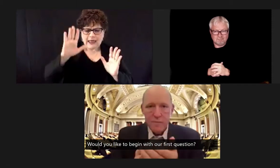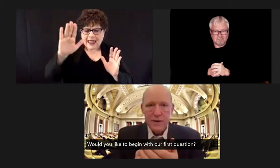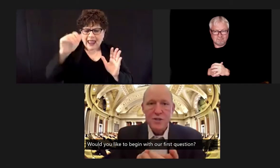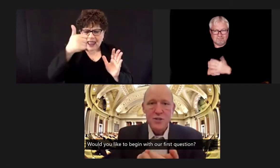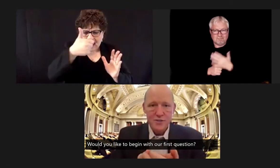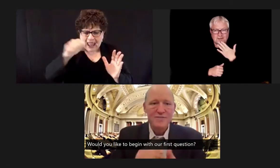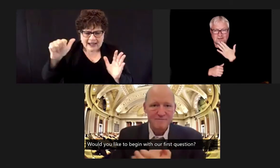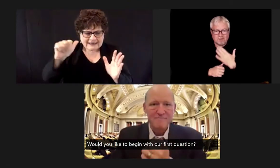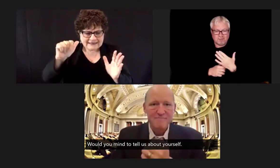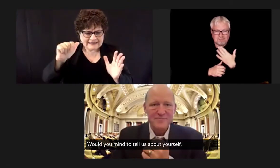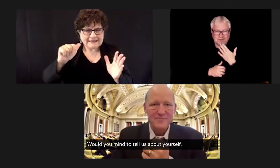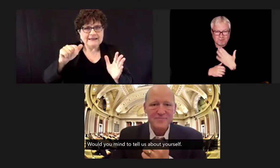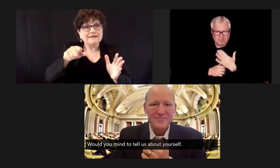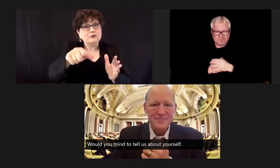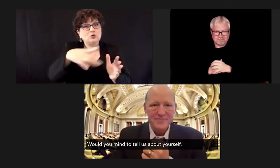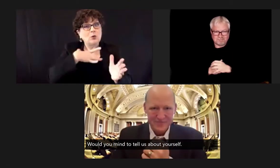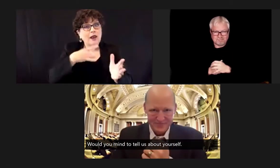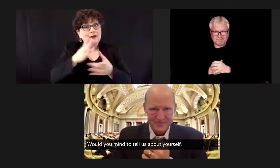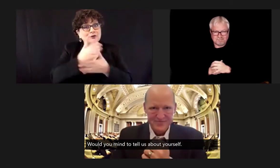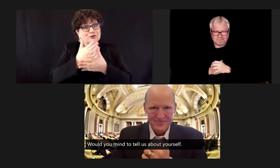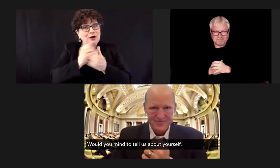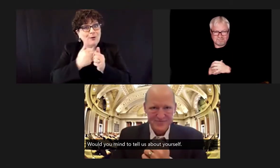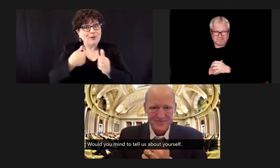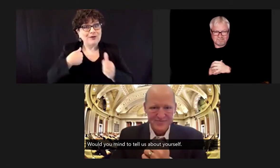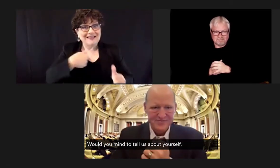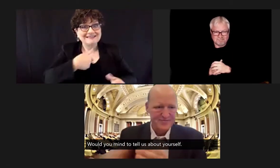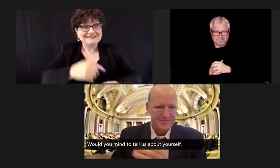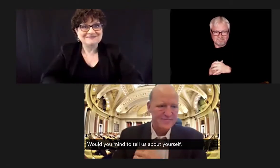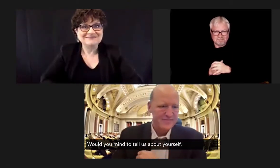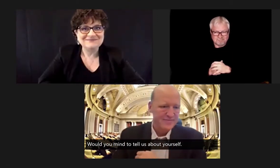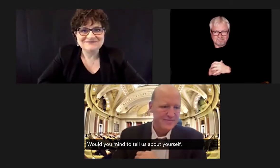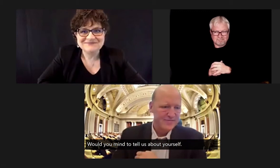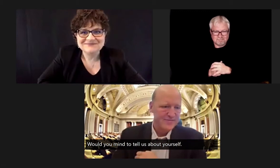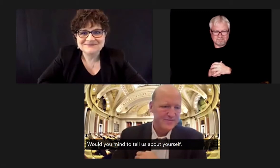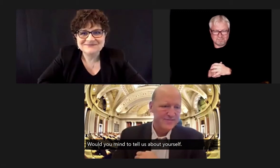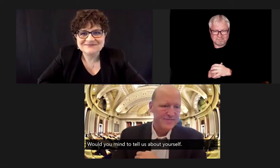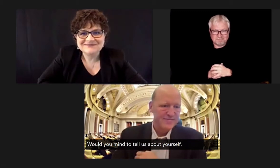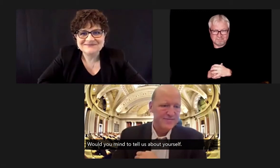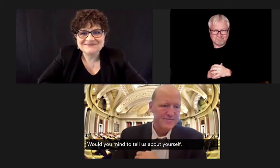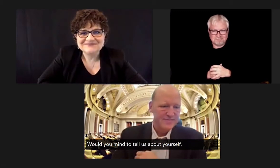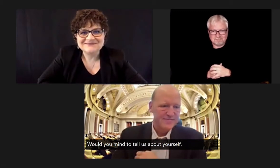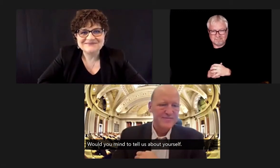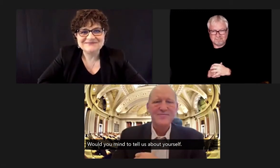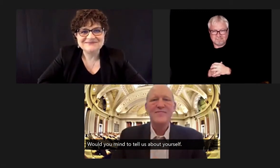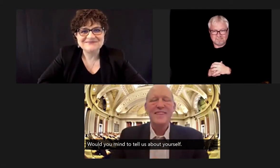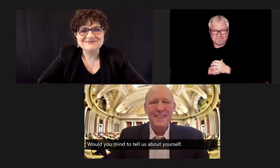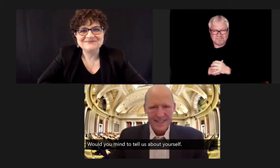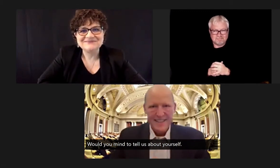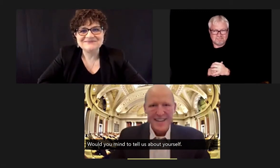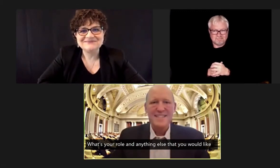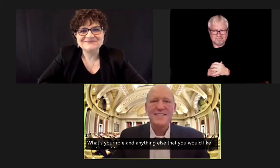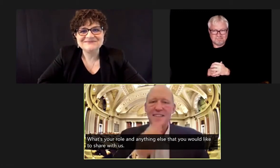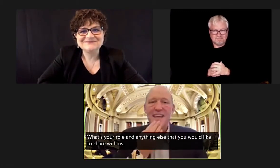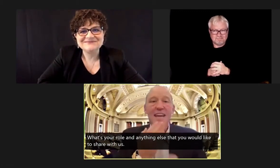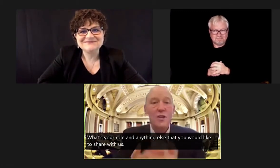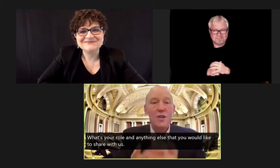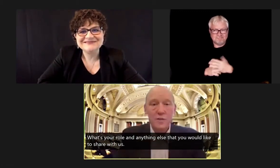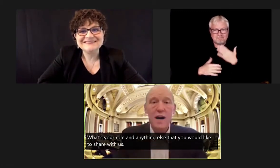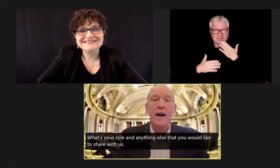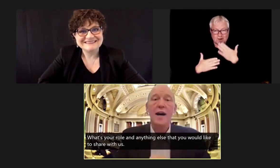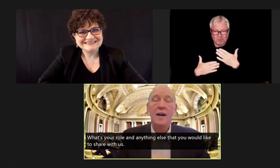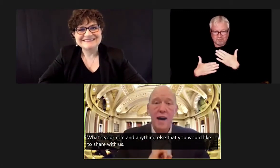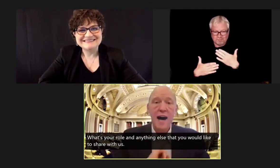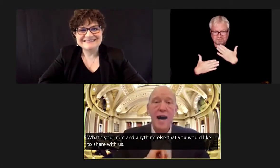What's your role and anything else that you would like to share with us? Yes, thank